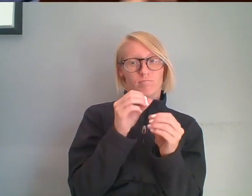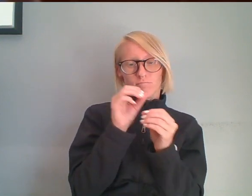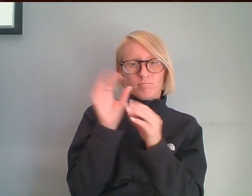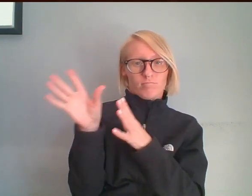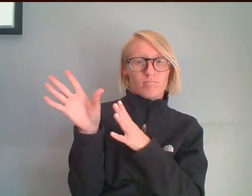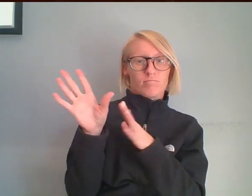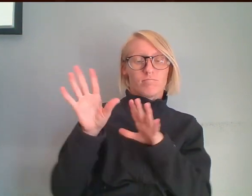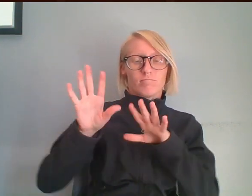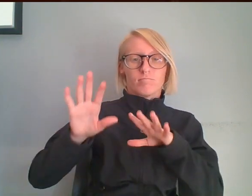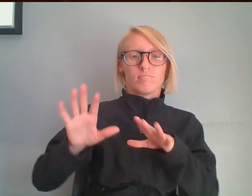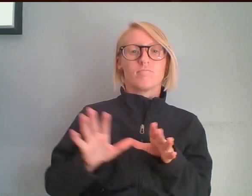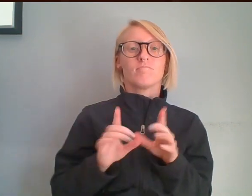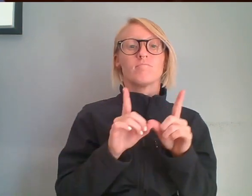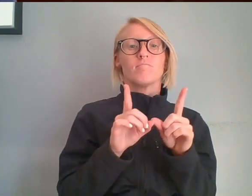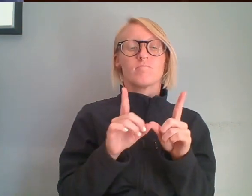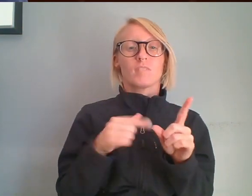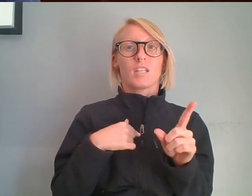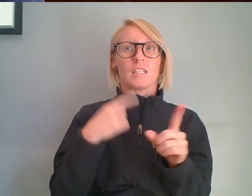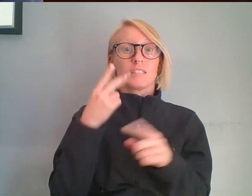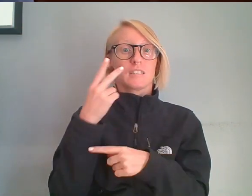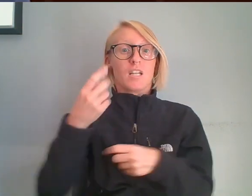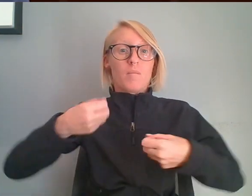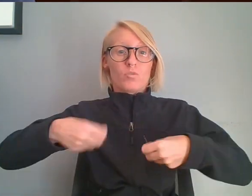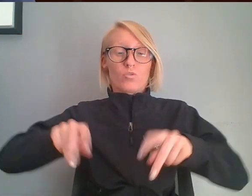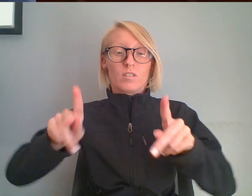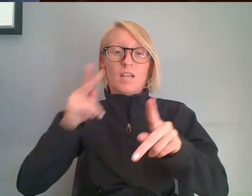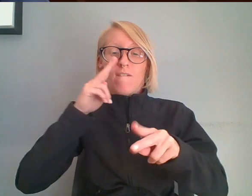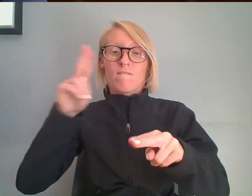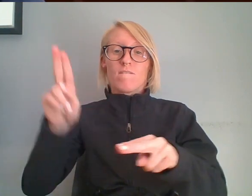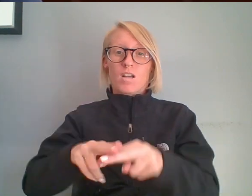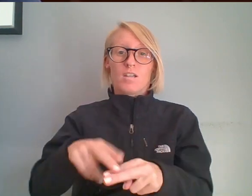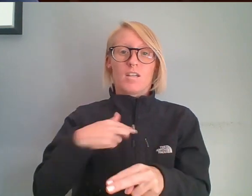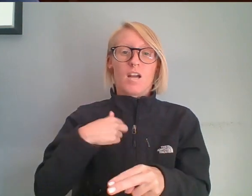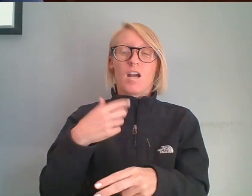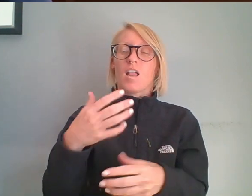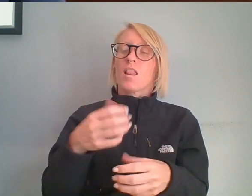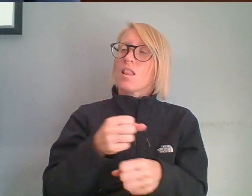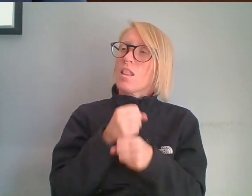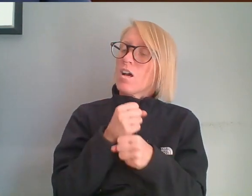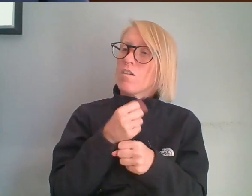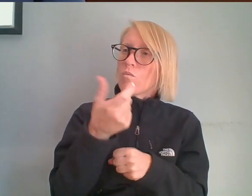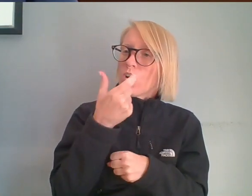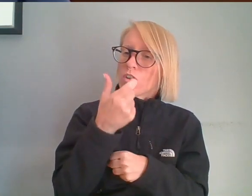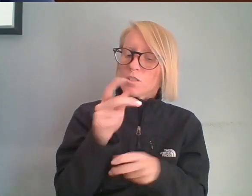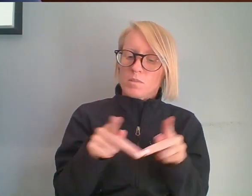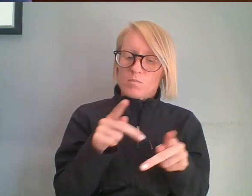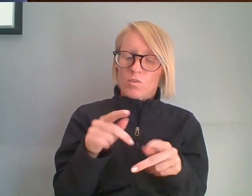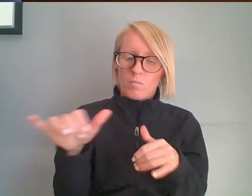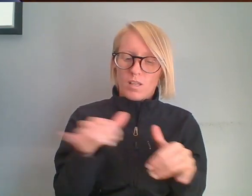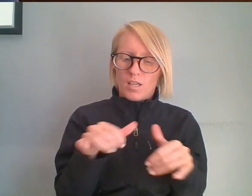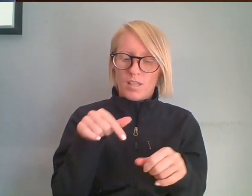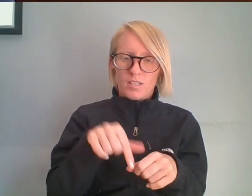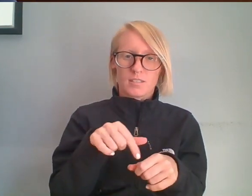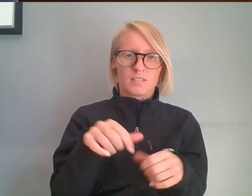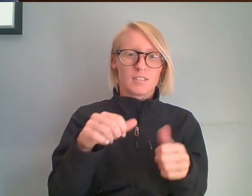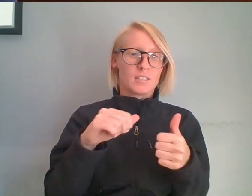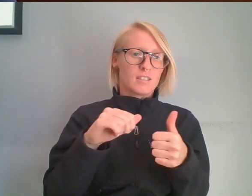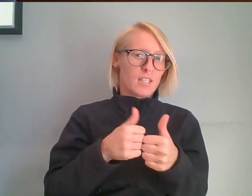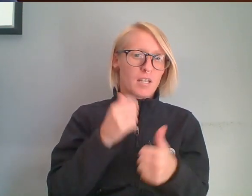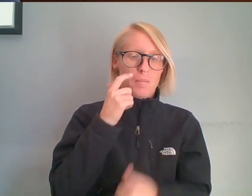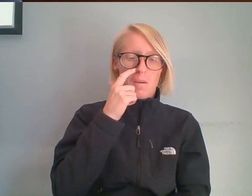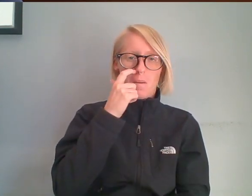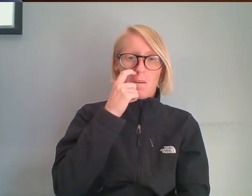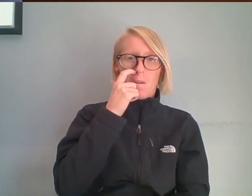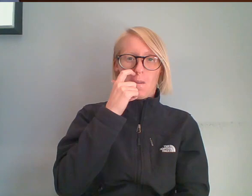before, but to see this as an opportunity and to have fun. I love watching people play this game. The number of smiles that